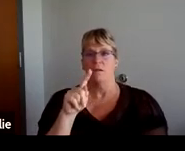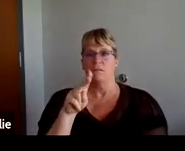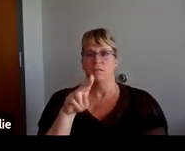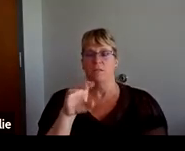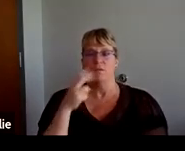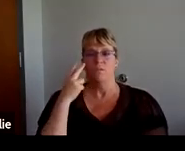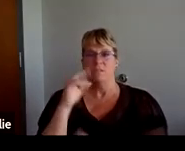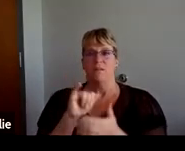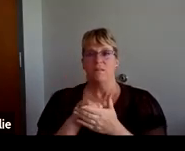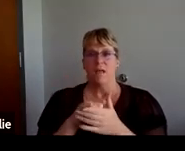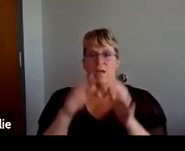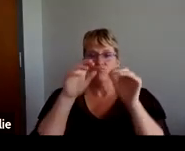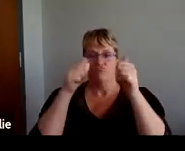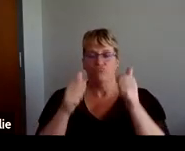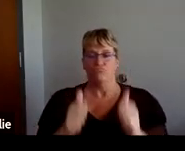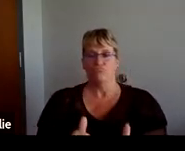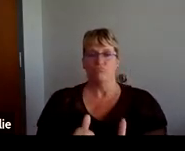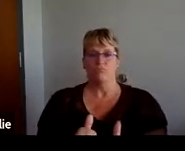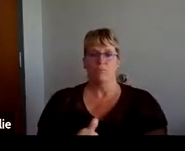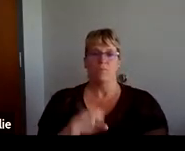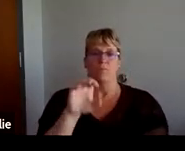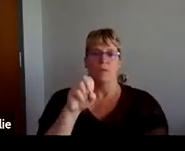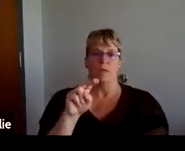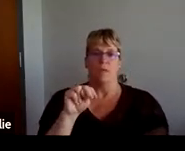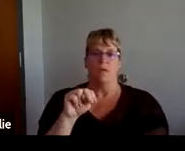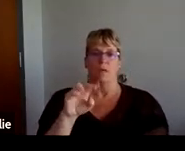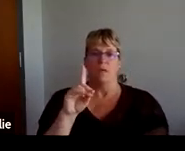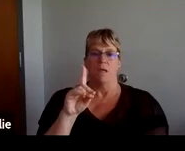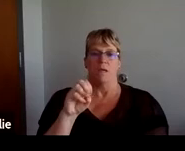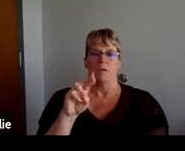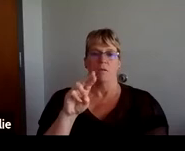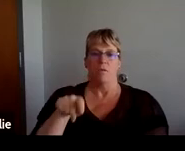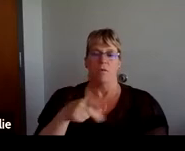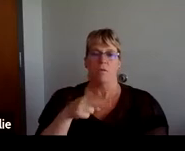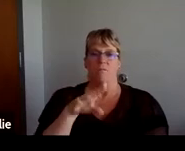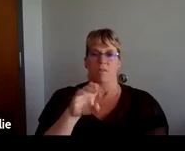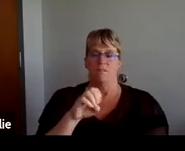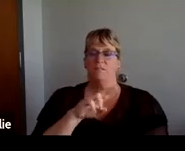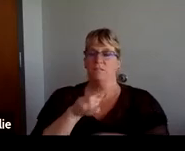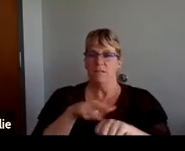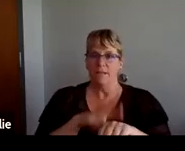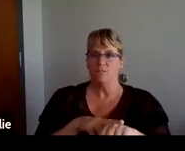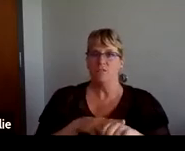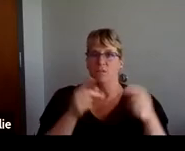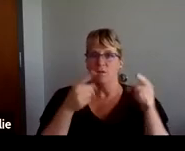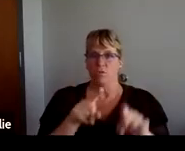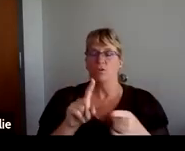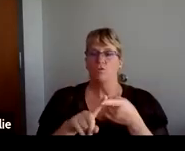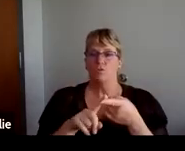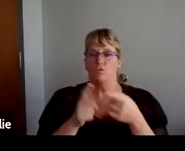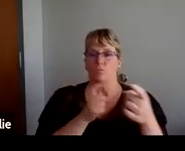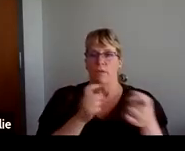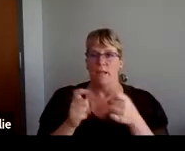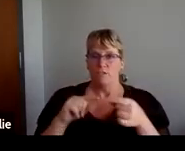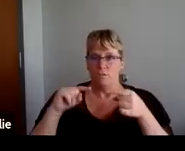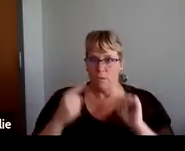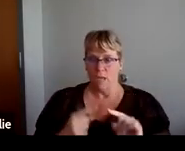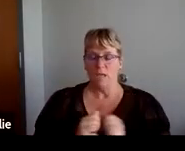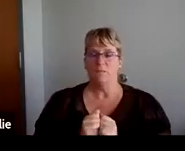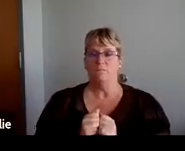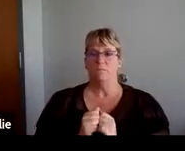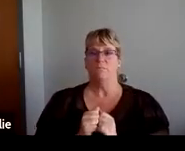time. And then our endorphins. We have our naturally occurring endorphins to help us manage pain, to help us with our